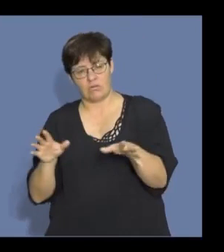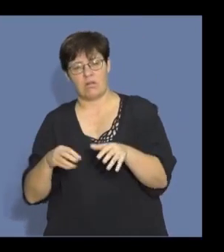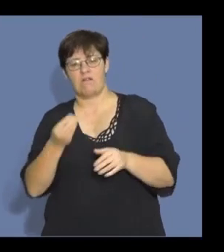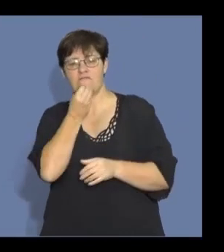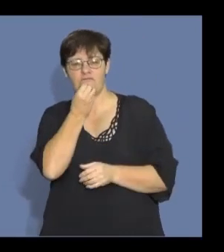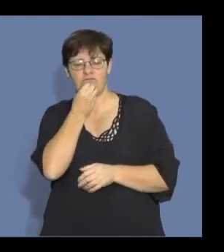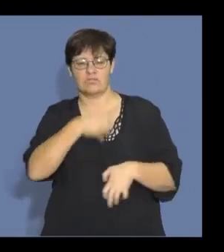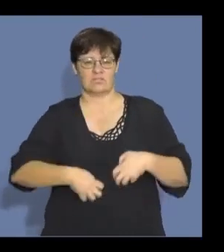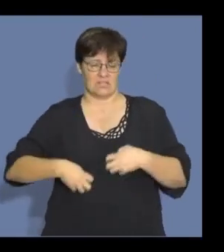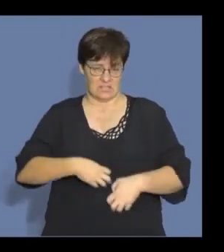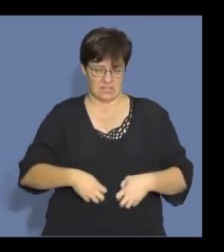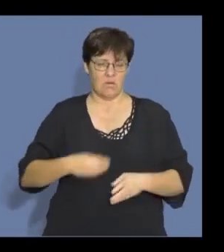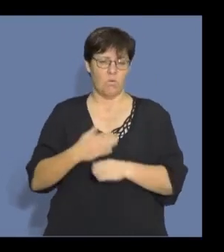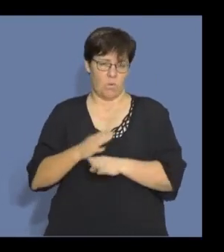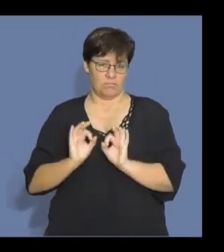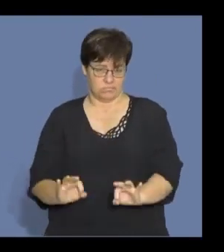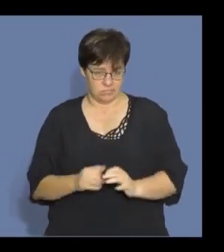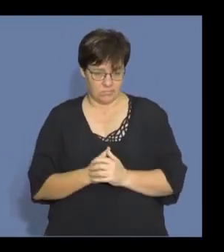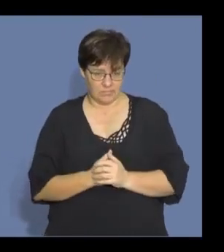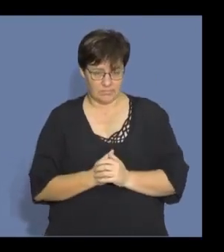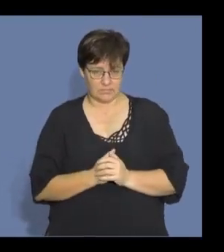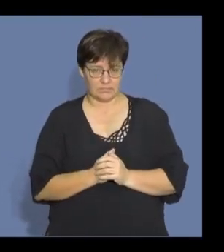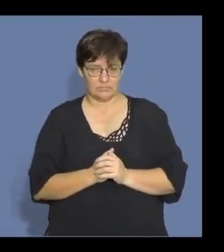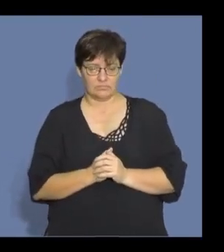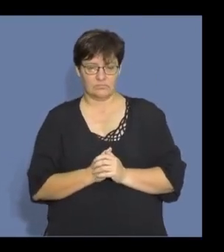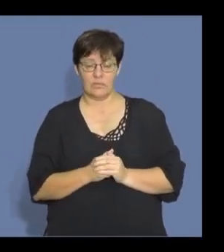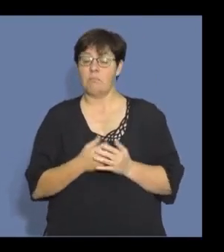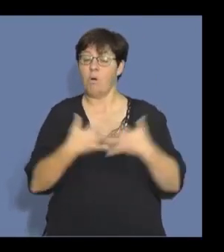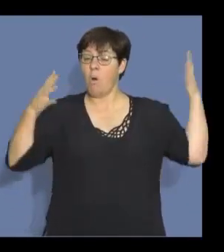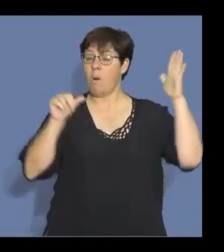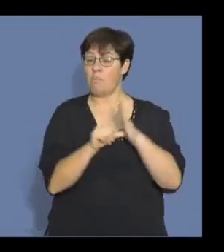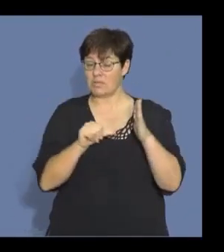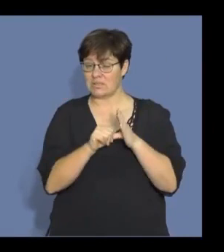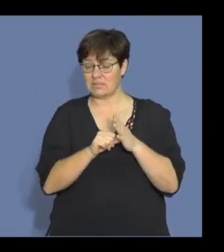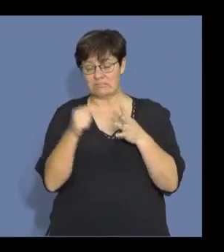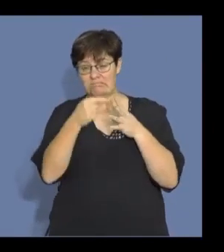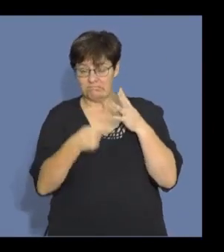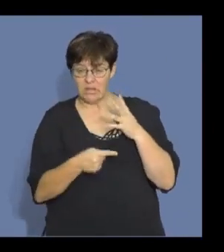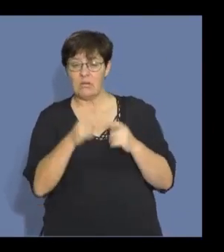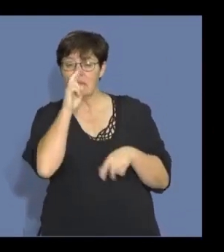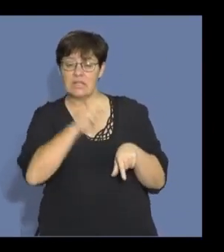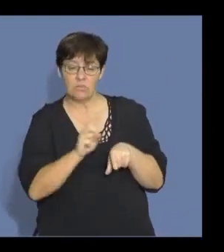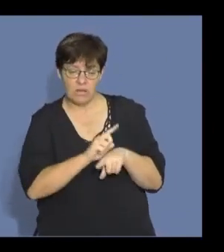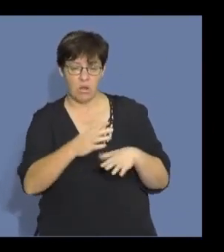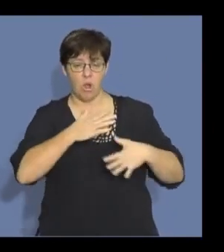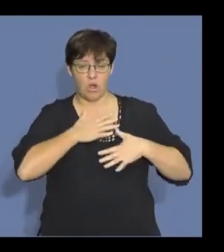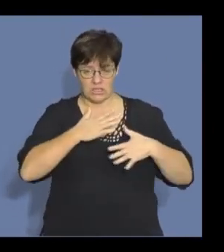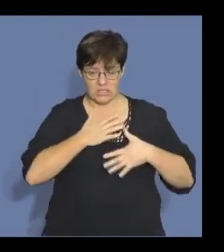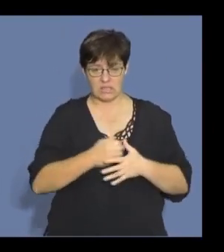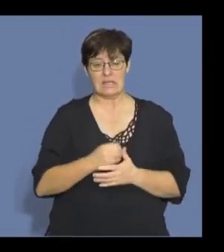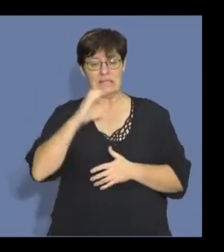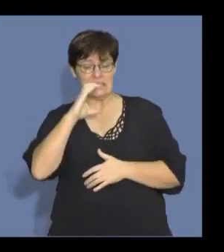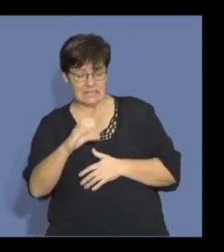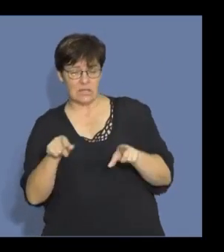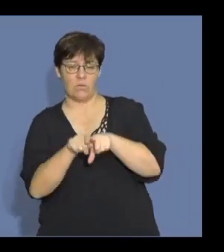metabolism or functioning. The most important elements required by organisms are oxygen, carbon,